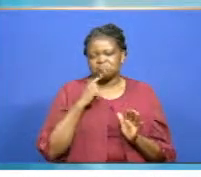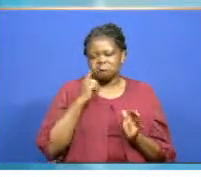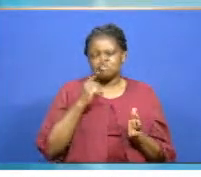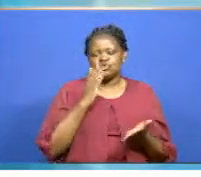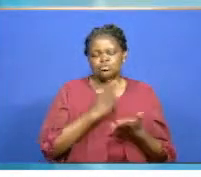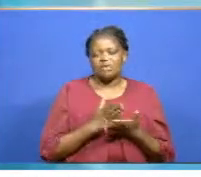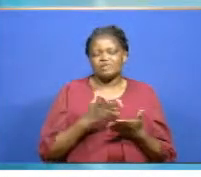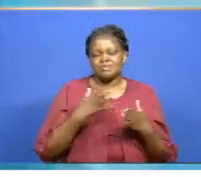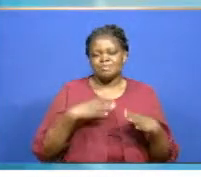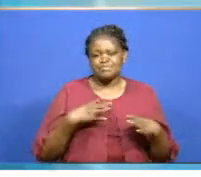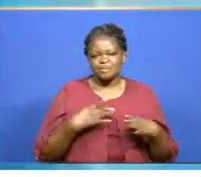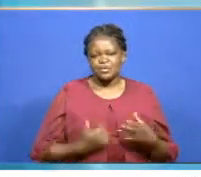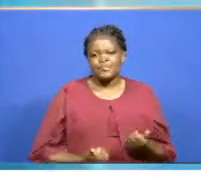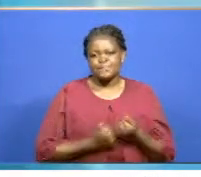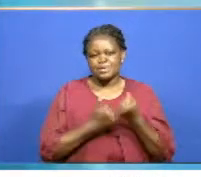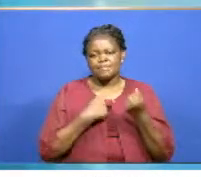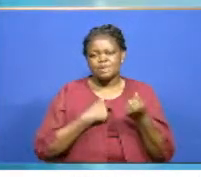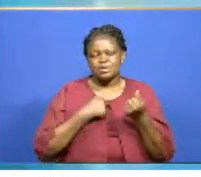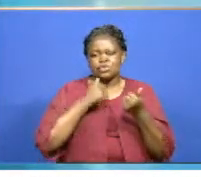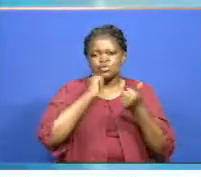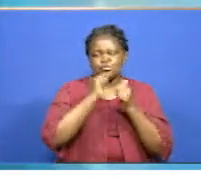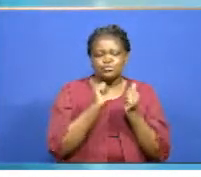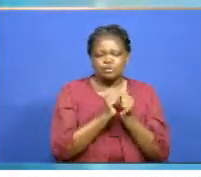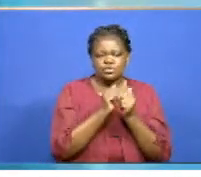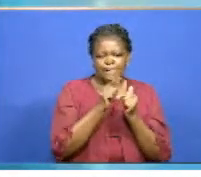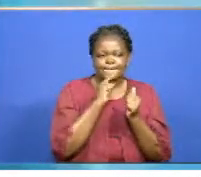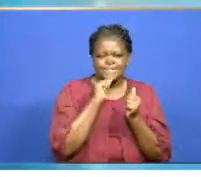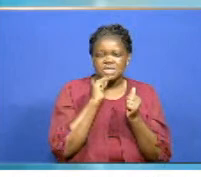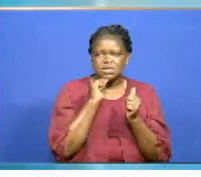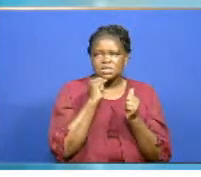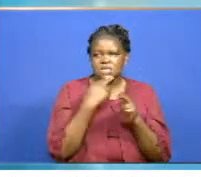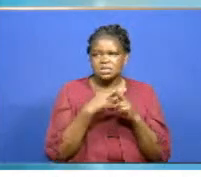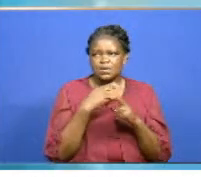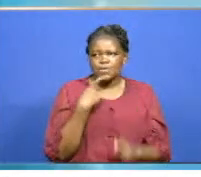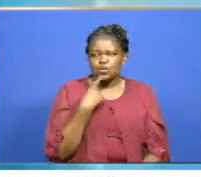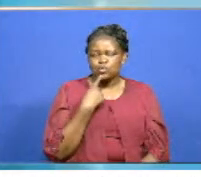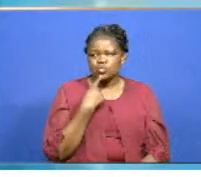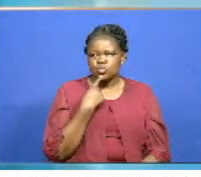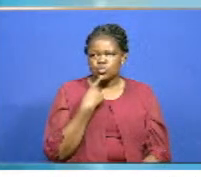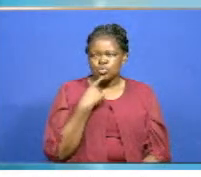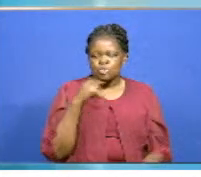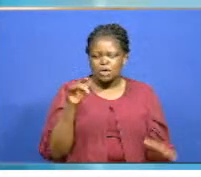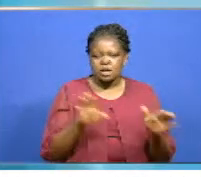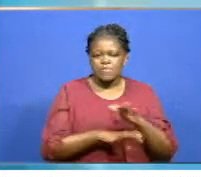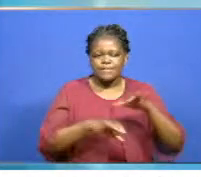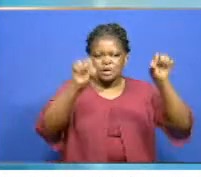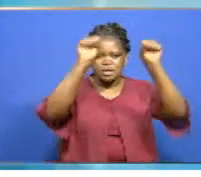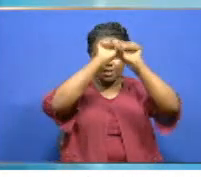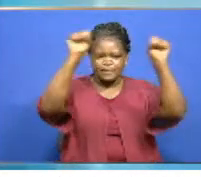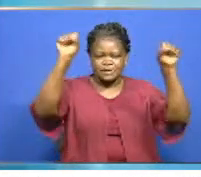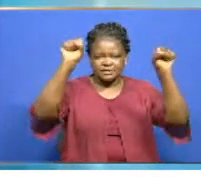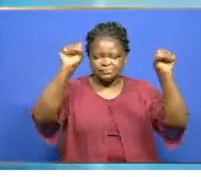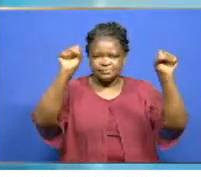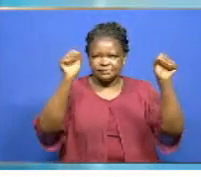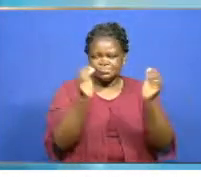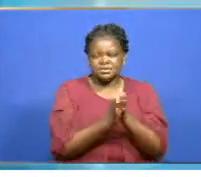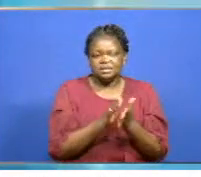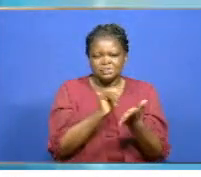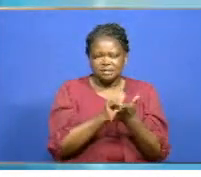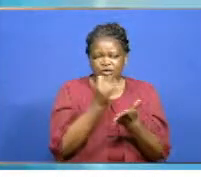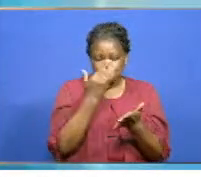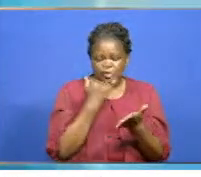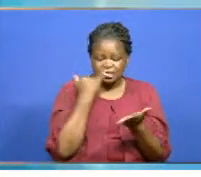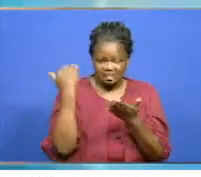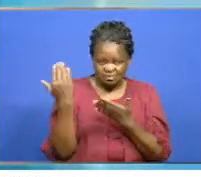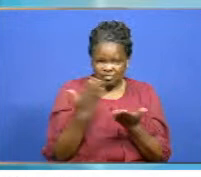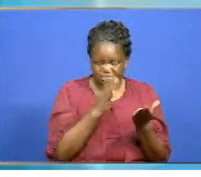people behind me to face this man called the deputy president. And that is why he has brought